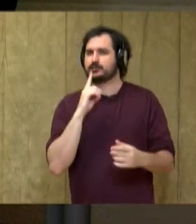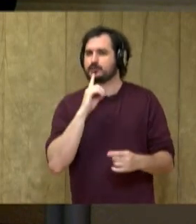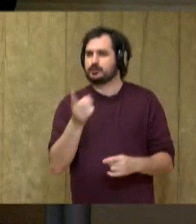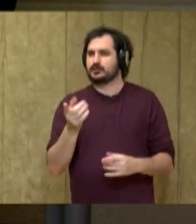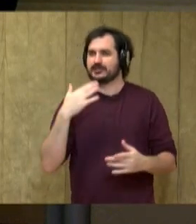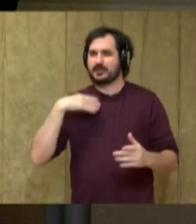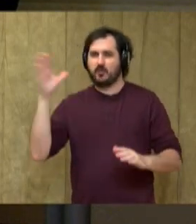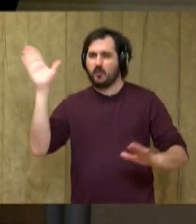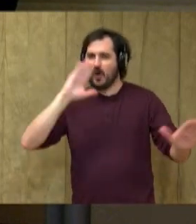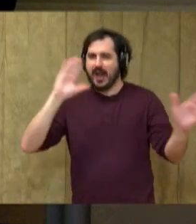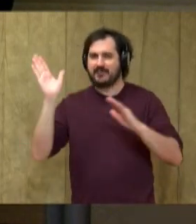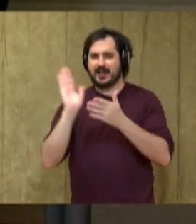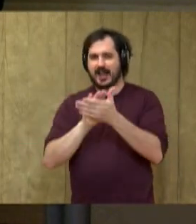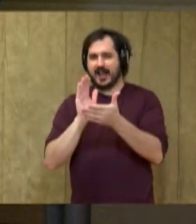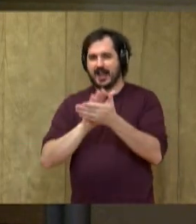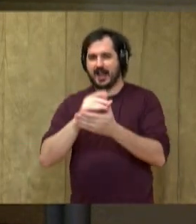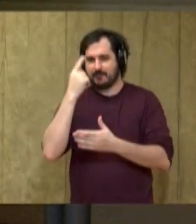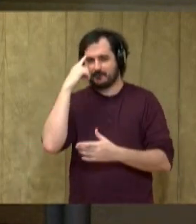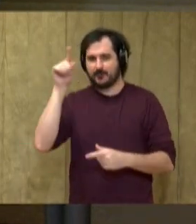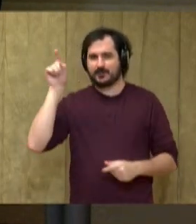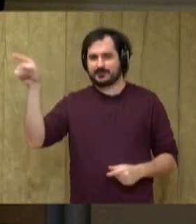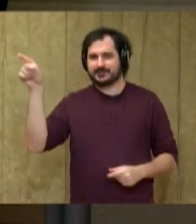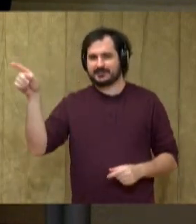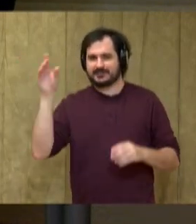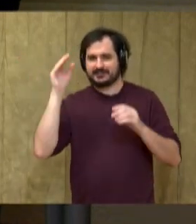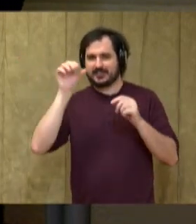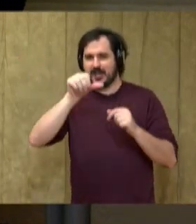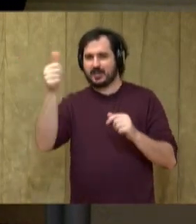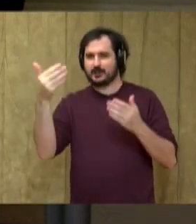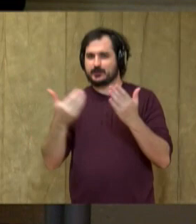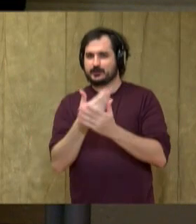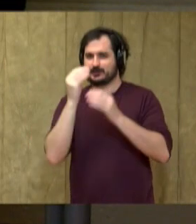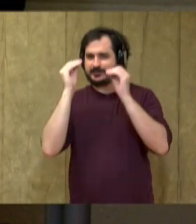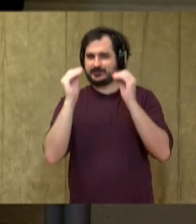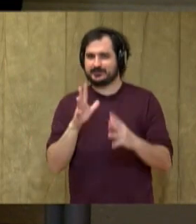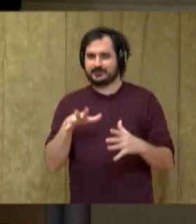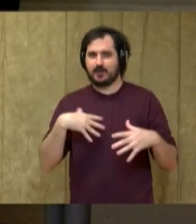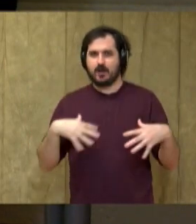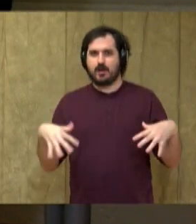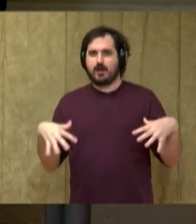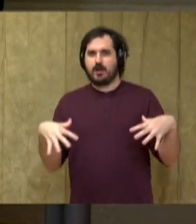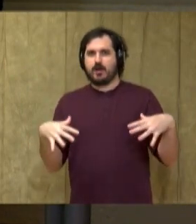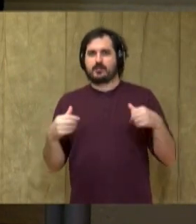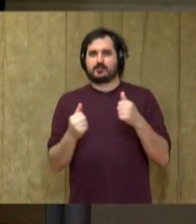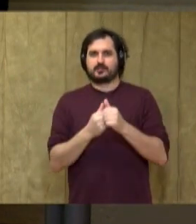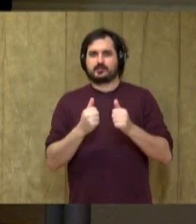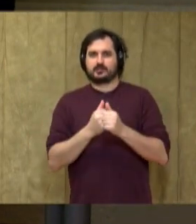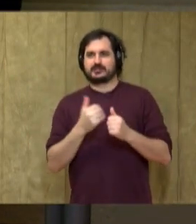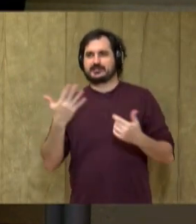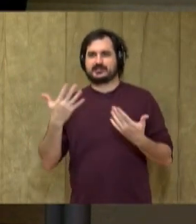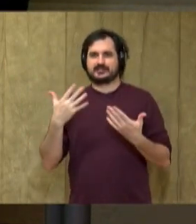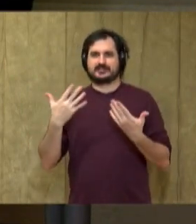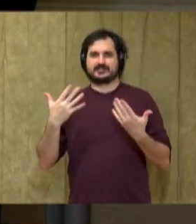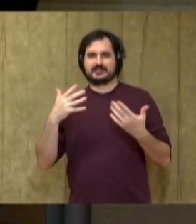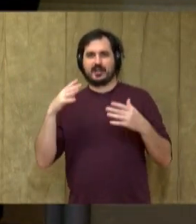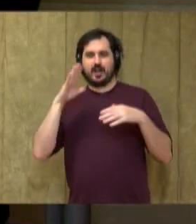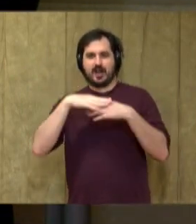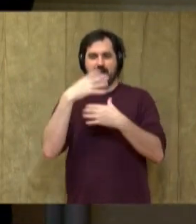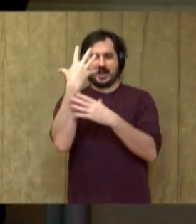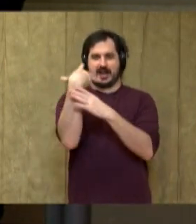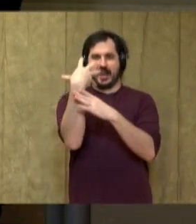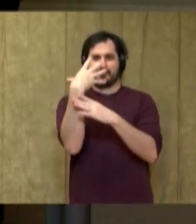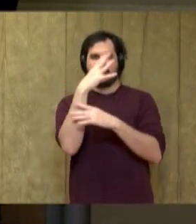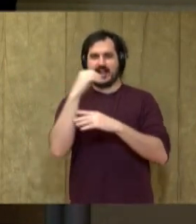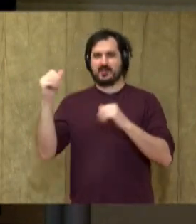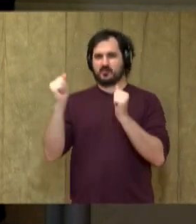Gregory. She did a great job today. It's very nerve-wracking being on camera, especially with a smart board that's kind of not smart today. So Miss Gregory did a